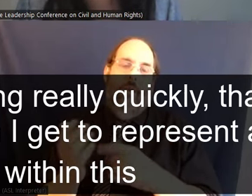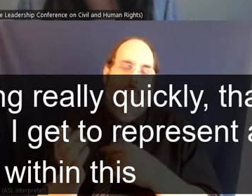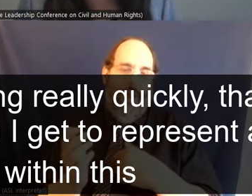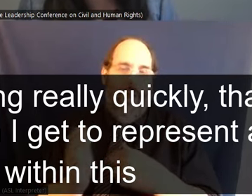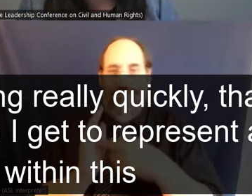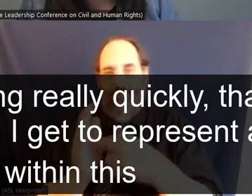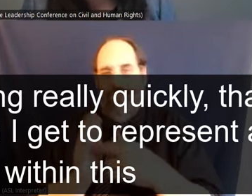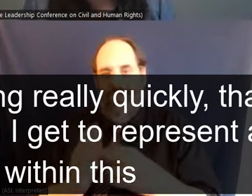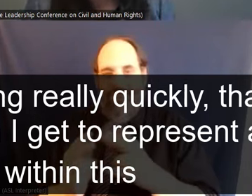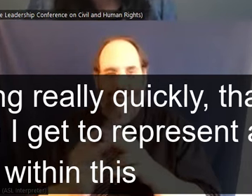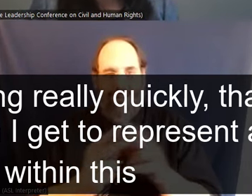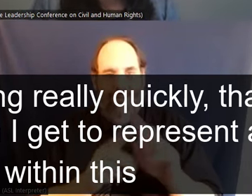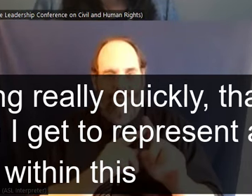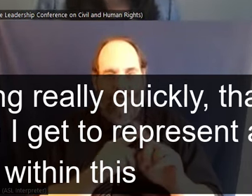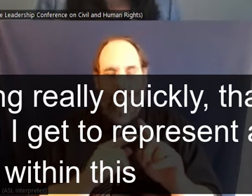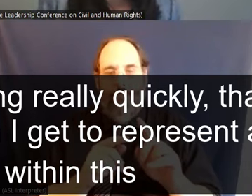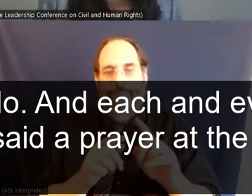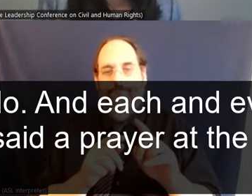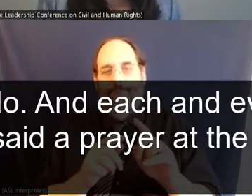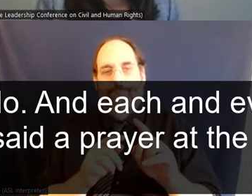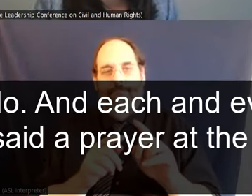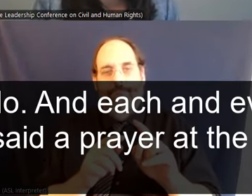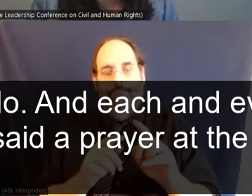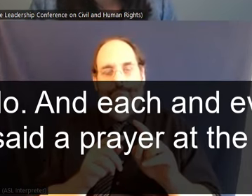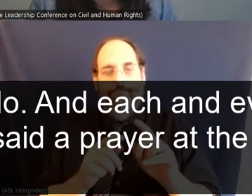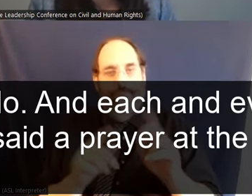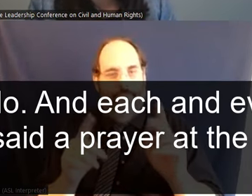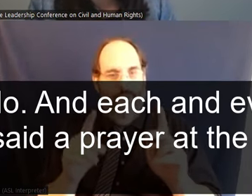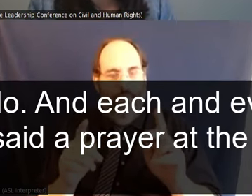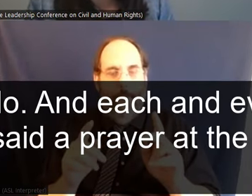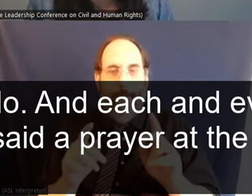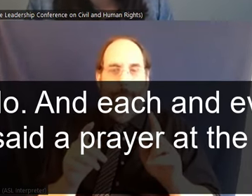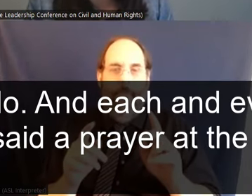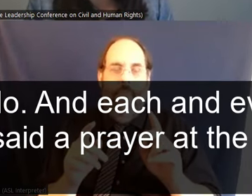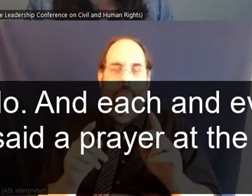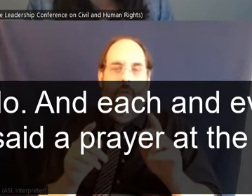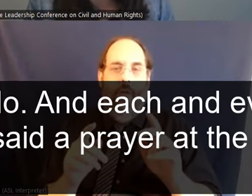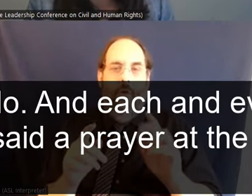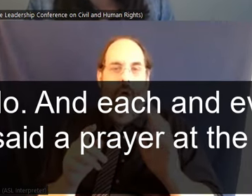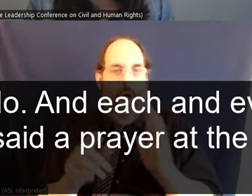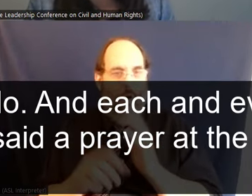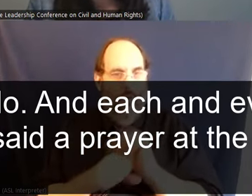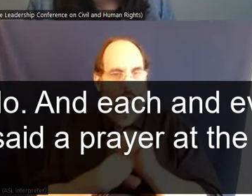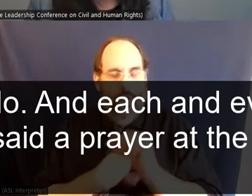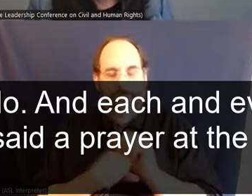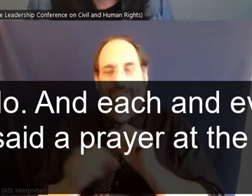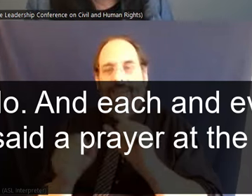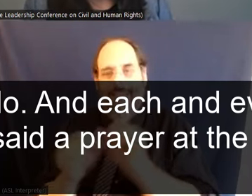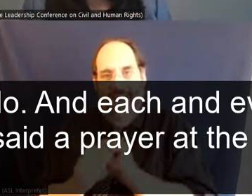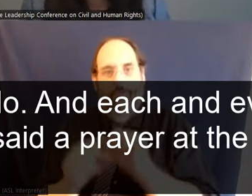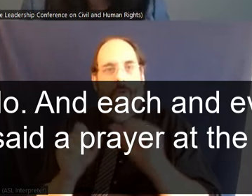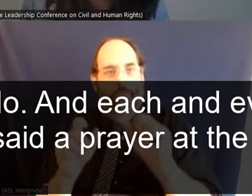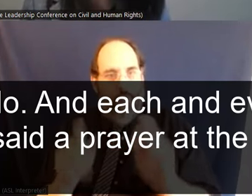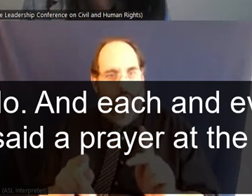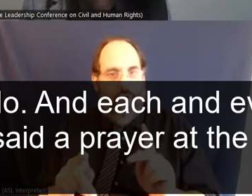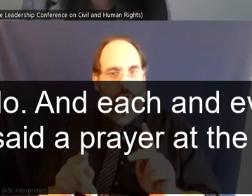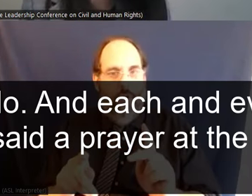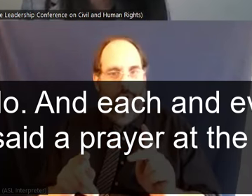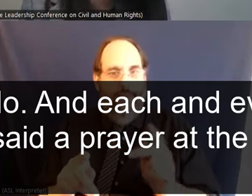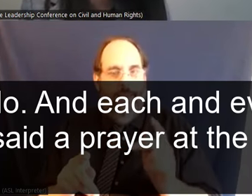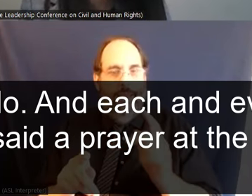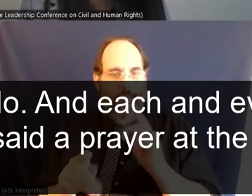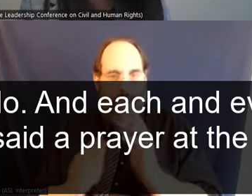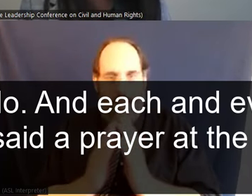a couple of different voices within this work that we do. And each and every one of those people said a